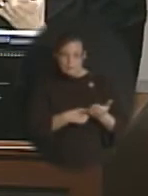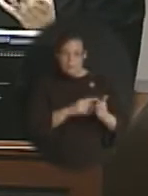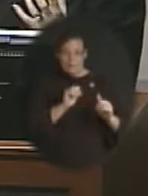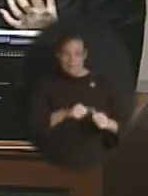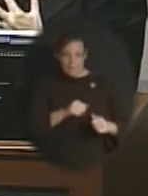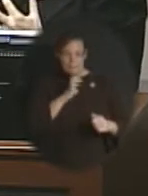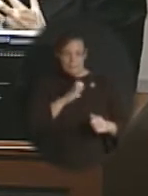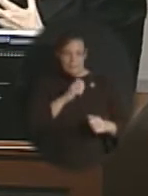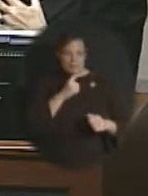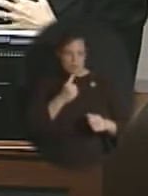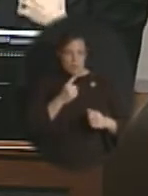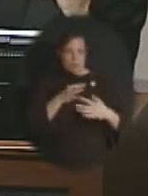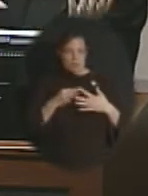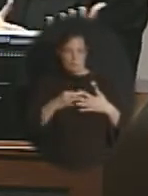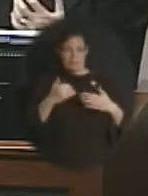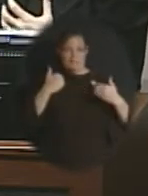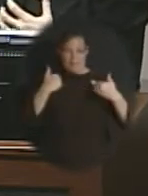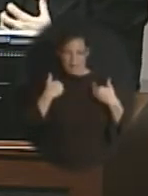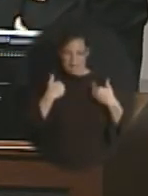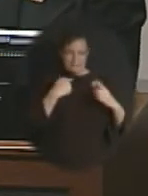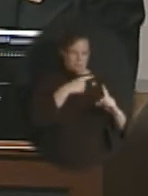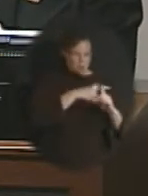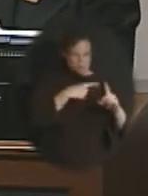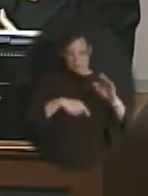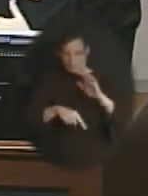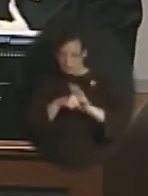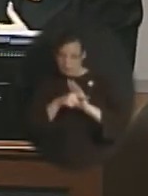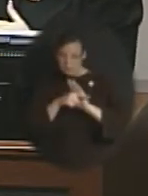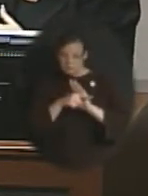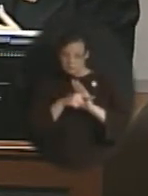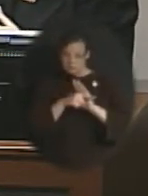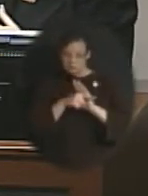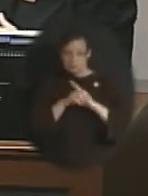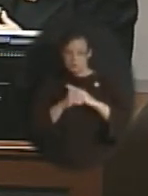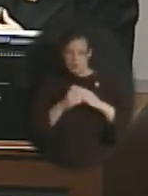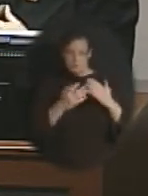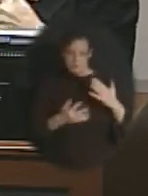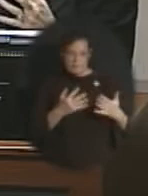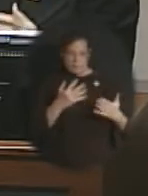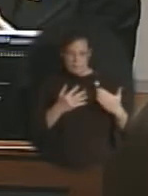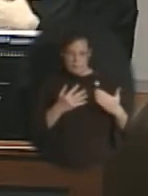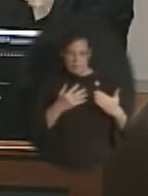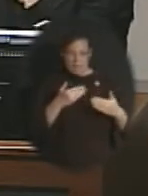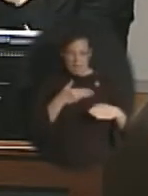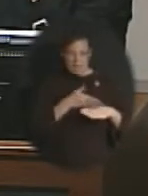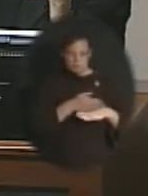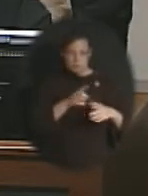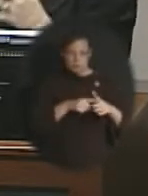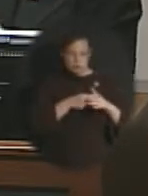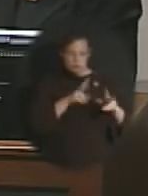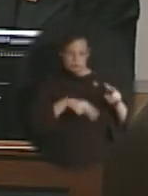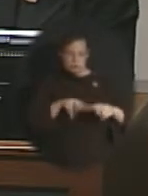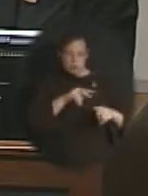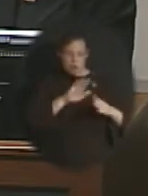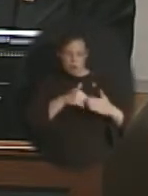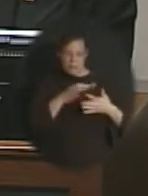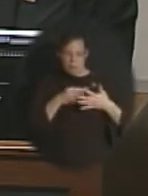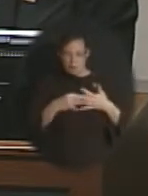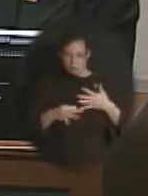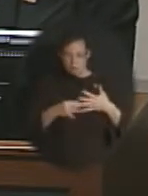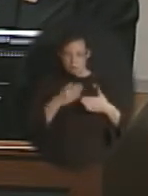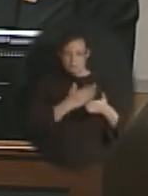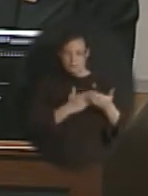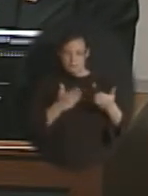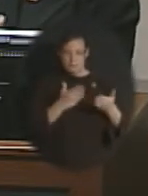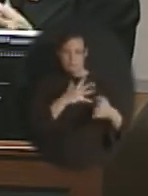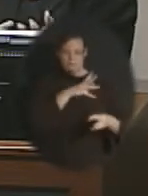be in one of the options. It has pros and cons, though, so it might certainly, once we start looking at all these options, be